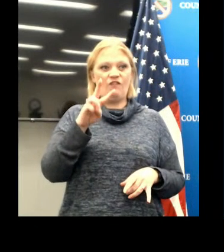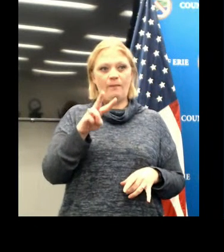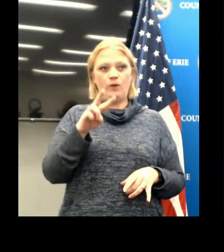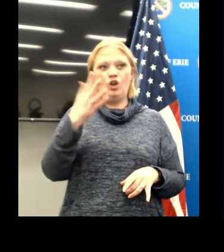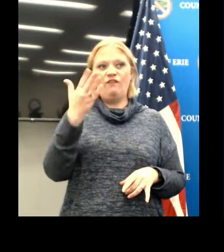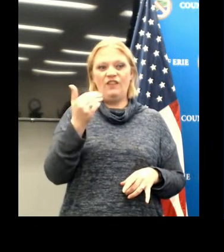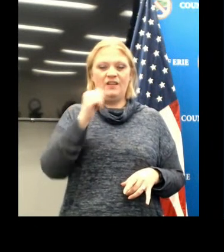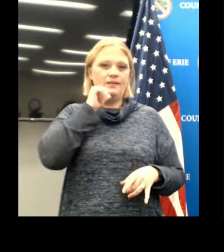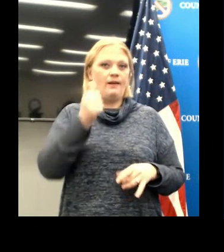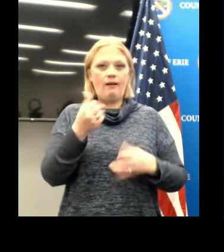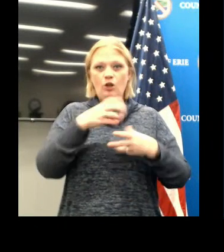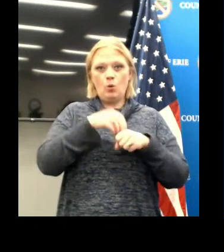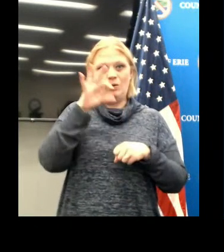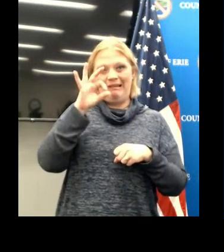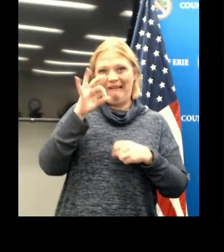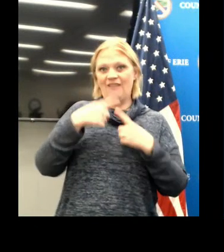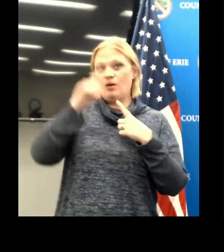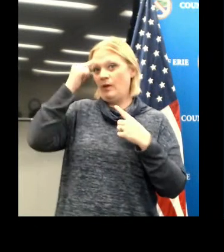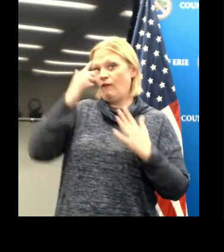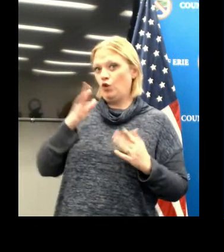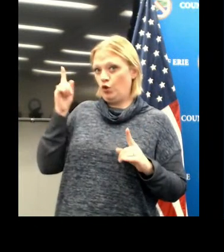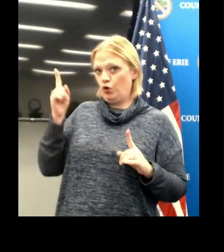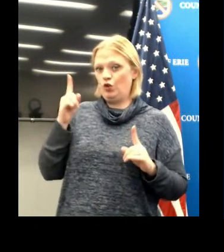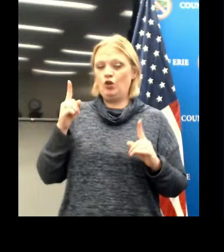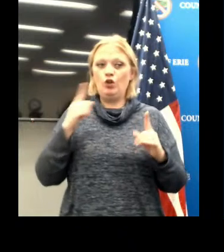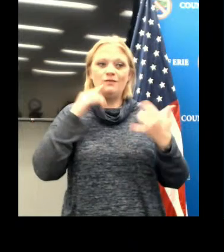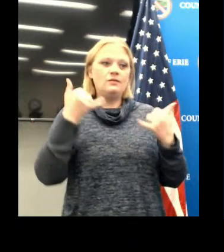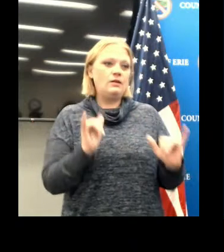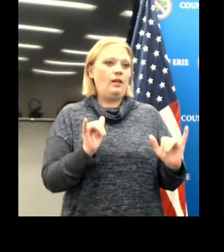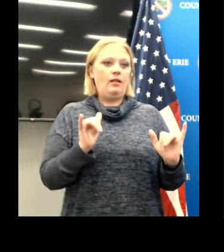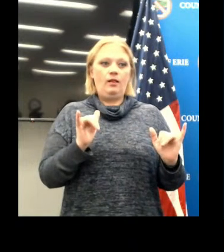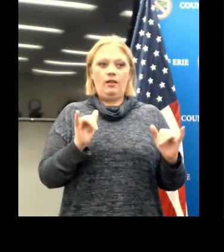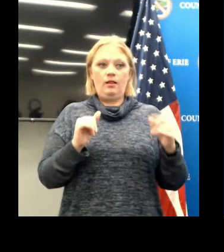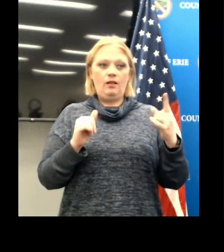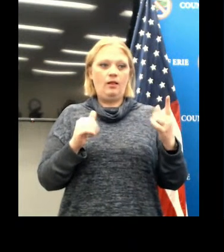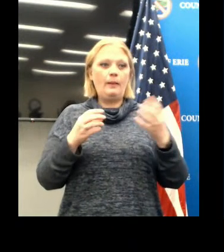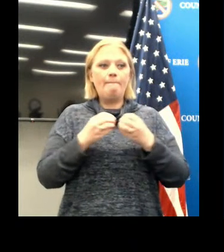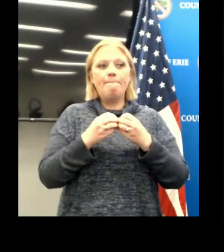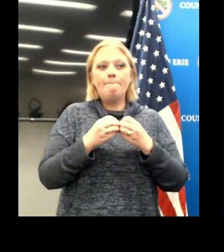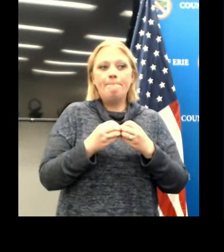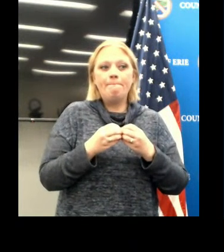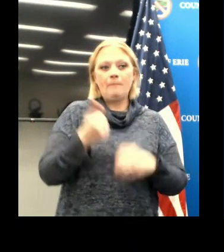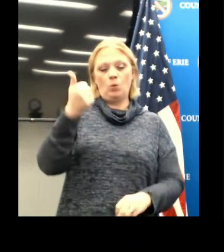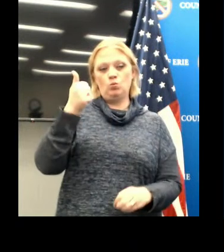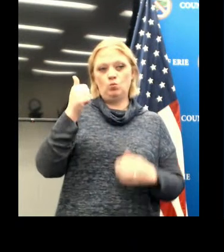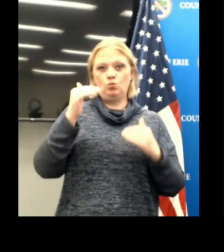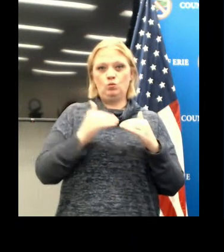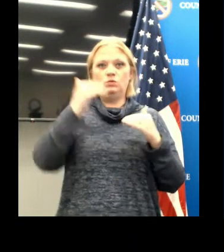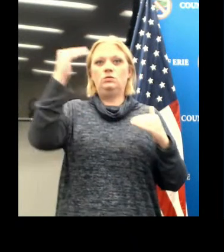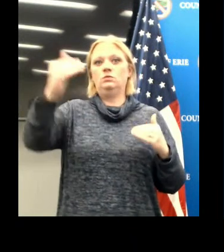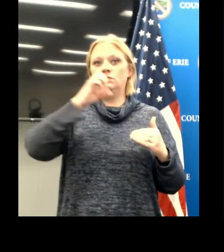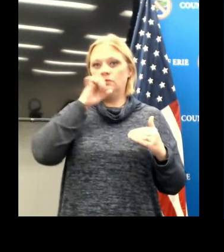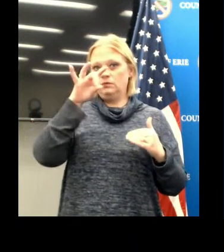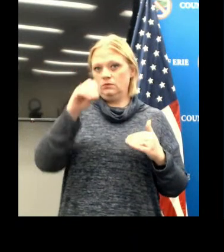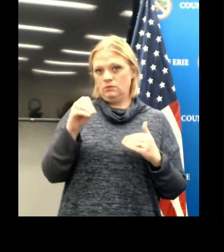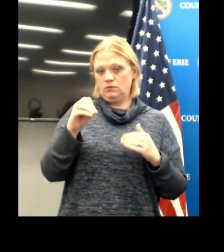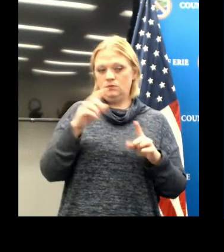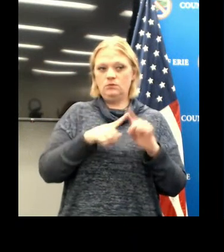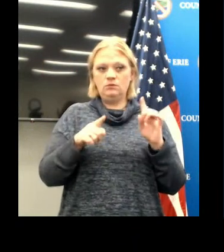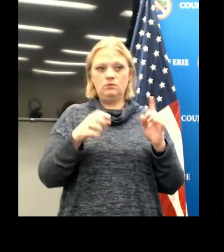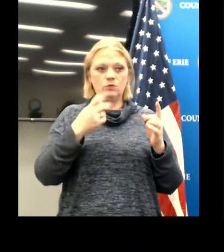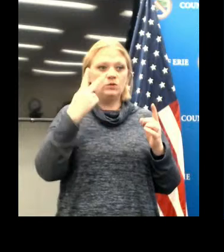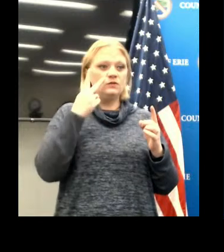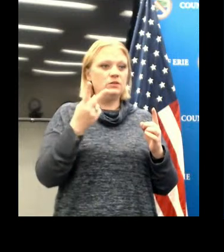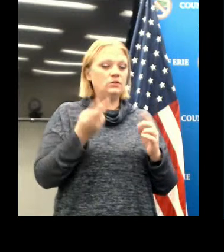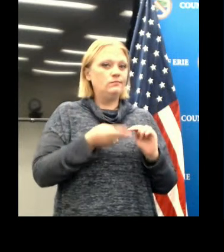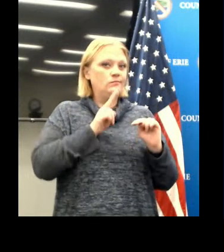include the 9 that were announced by the governor. And you'll see that it's still, the vast majority of individuals are over the age of 80, but we have been seeing